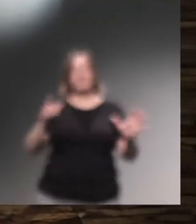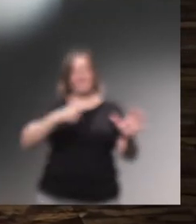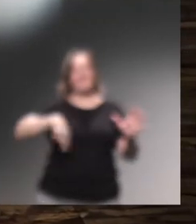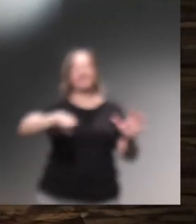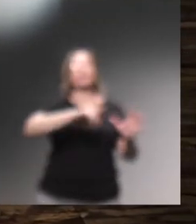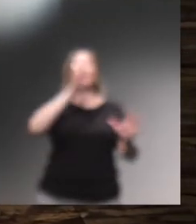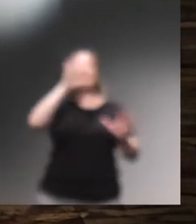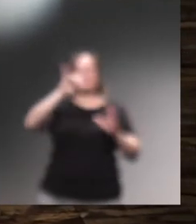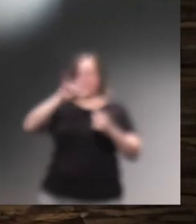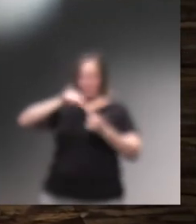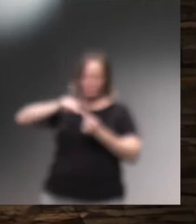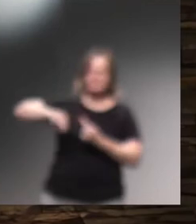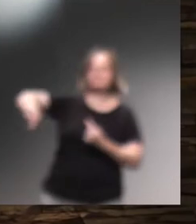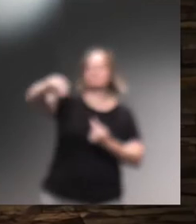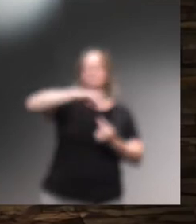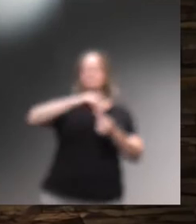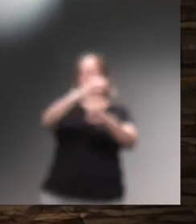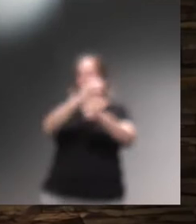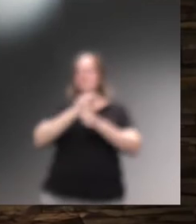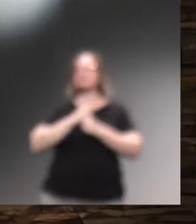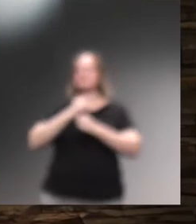mercy.